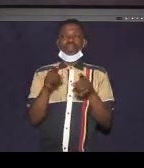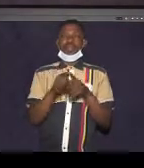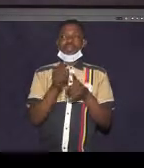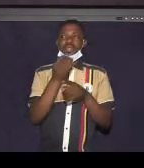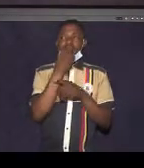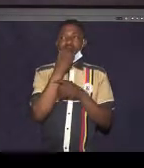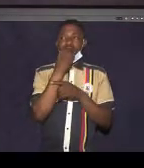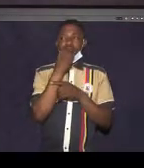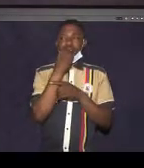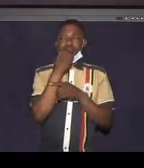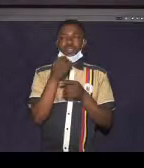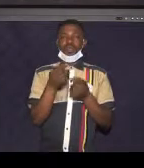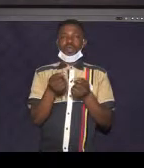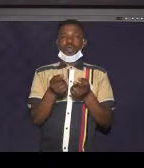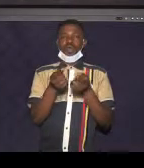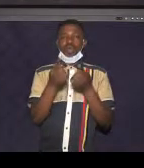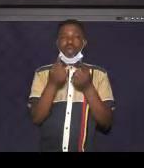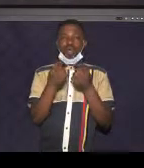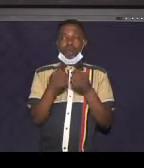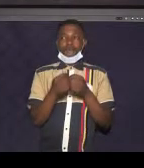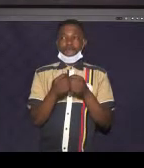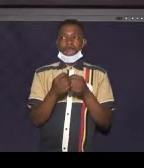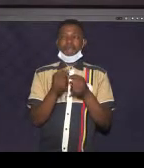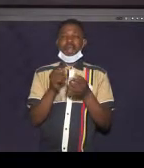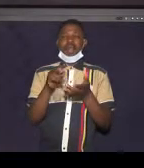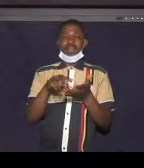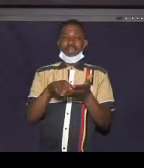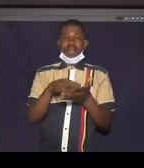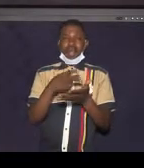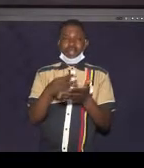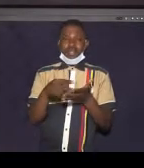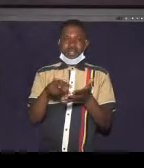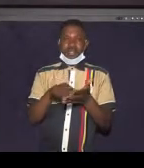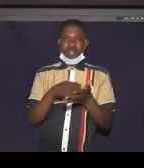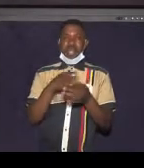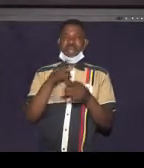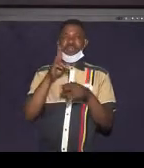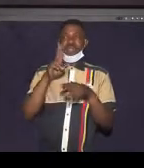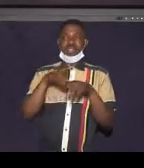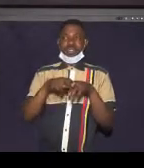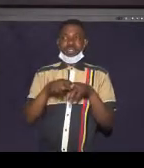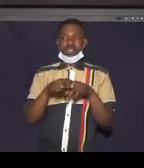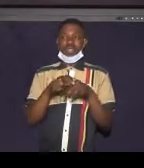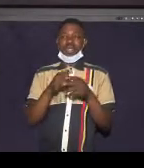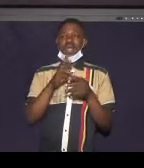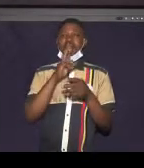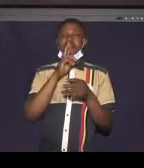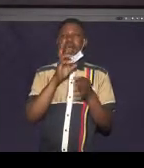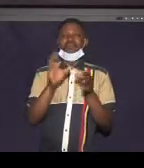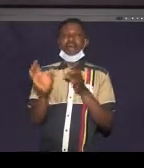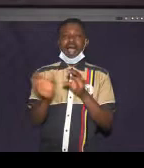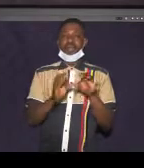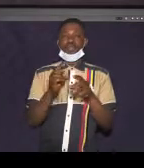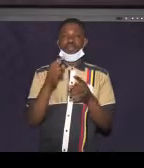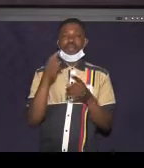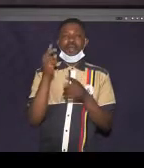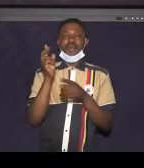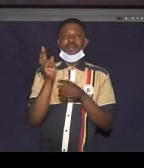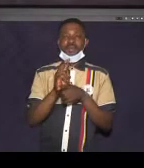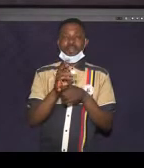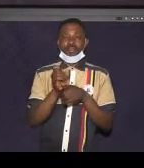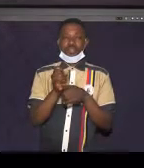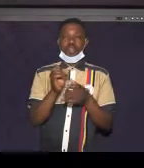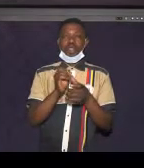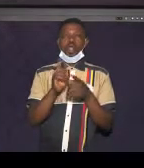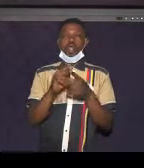words like eat, come, dance, sit are action verbs or